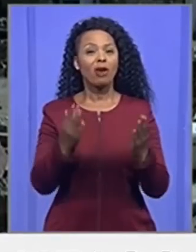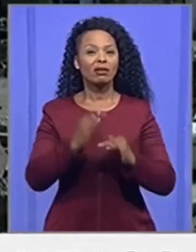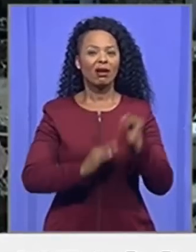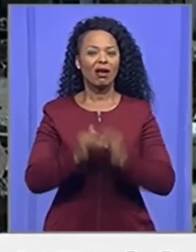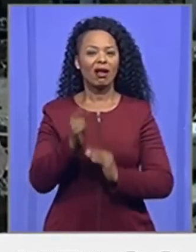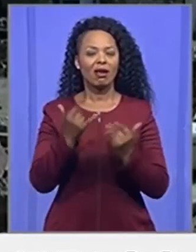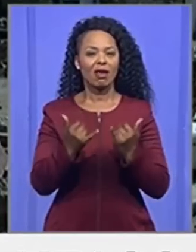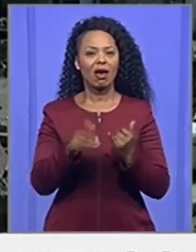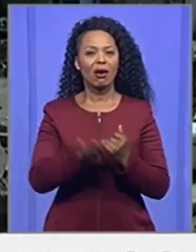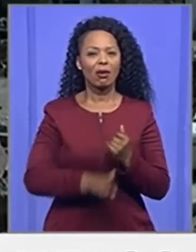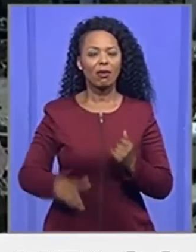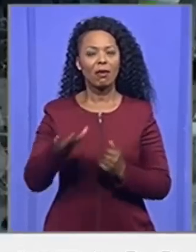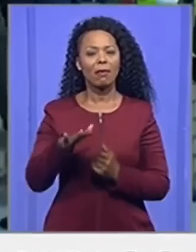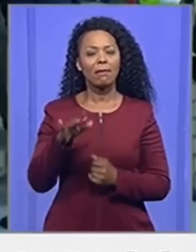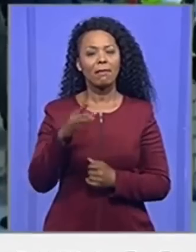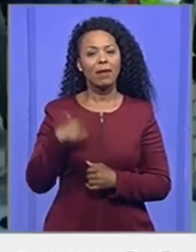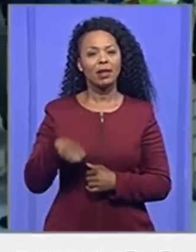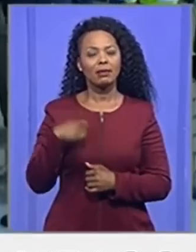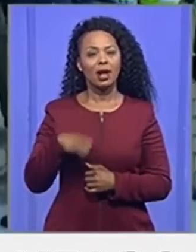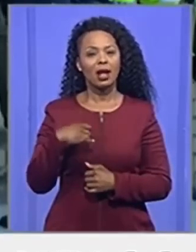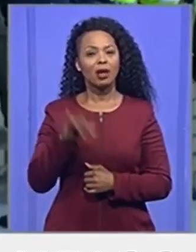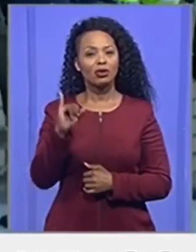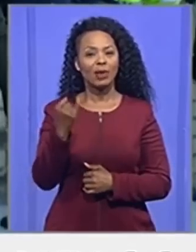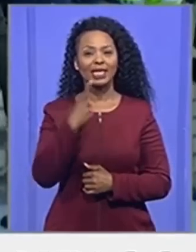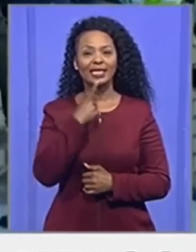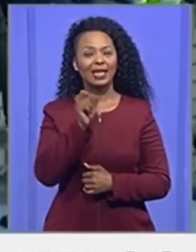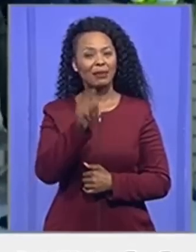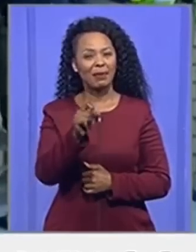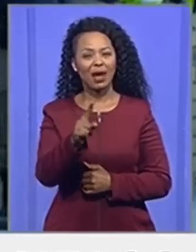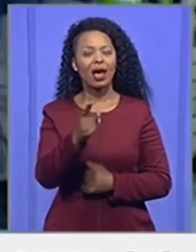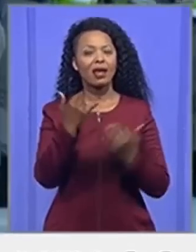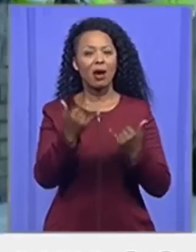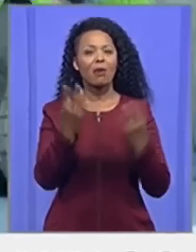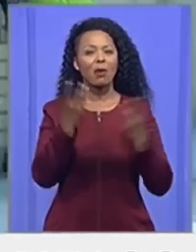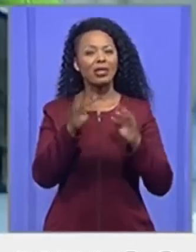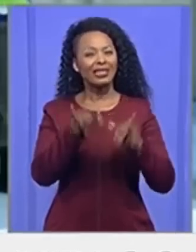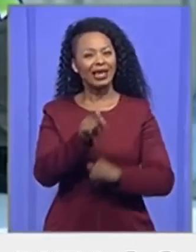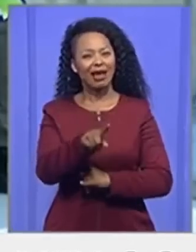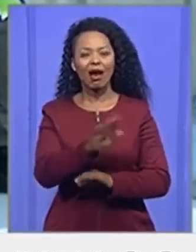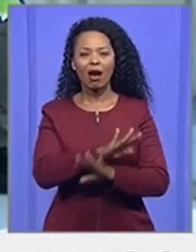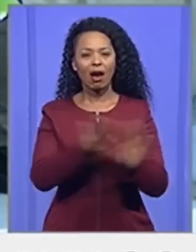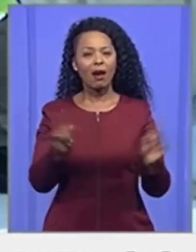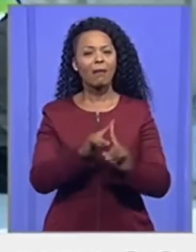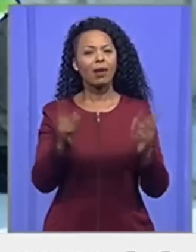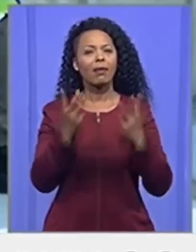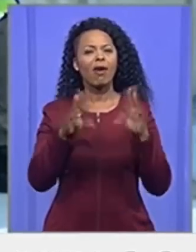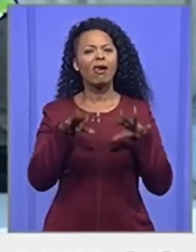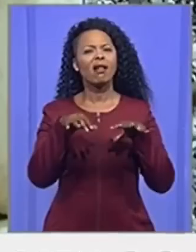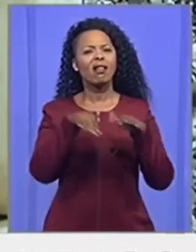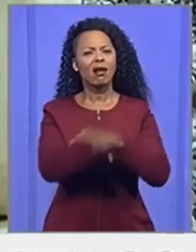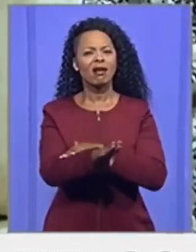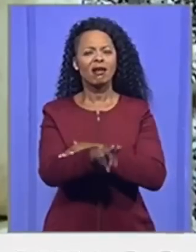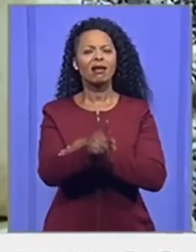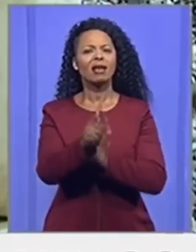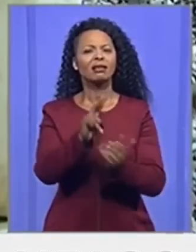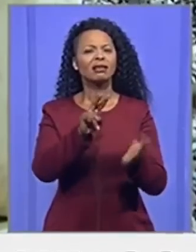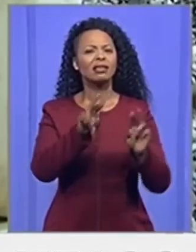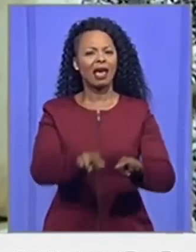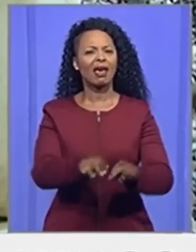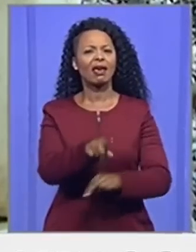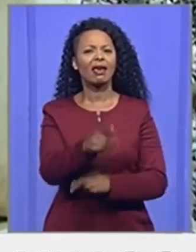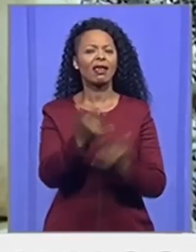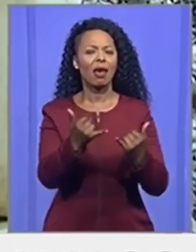hlathilwego ke masepala wa Johannesburg go ba e se a lokela badudi. Le ge go le bjalo diketekete tša badudi di tšwela pele go šwahlela meago ye le ge go sena